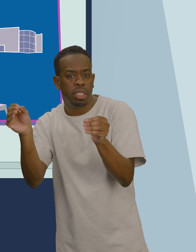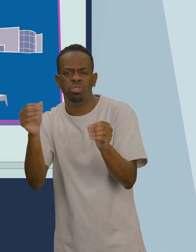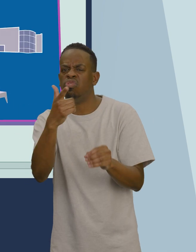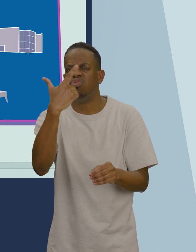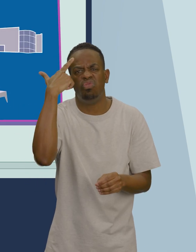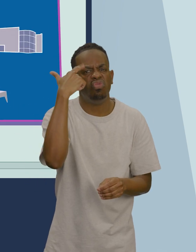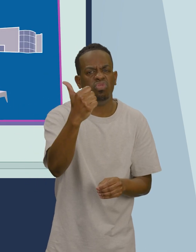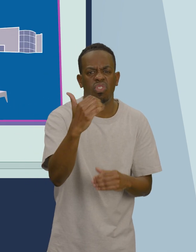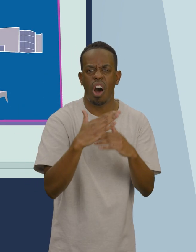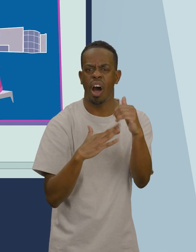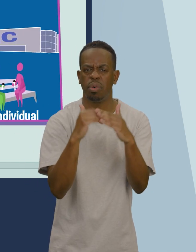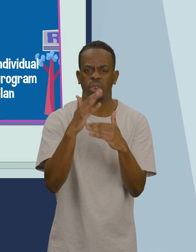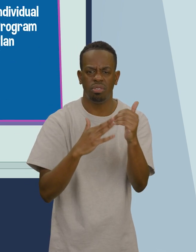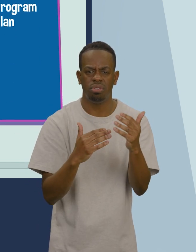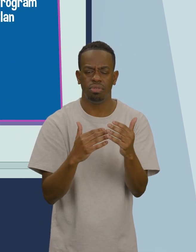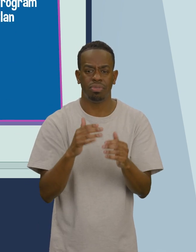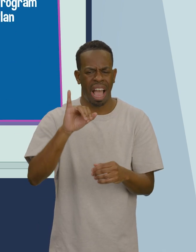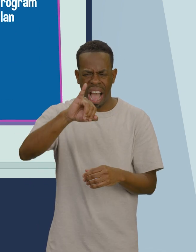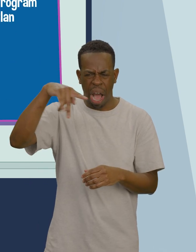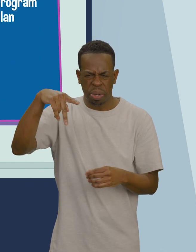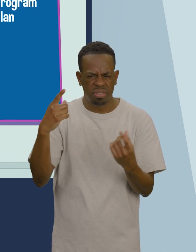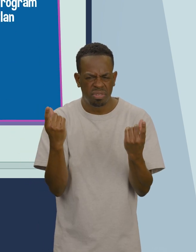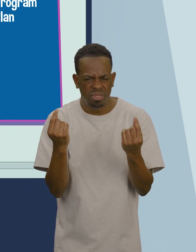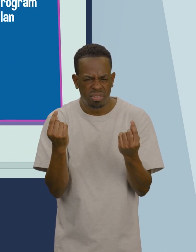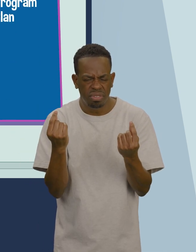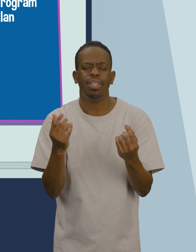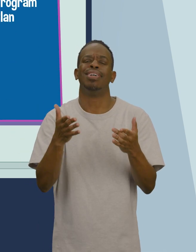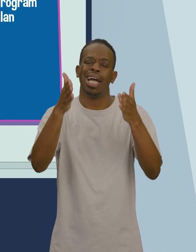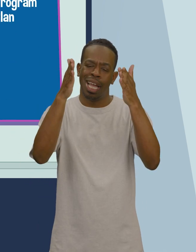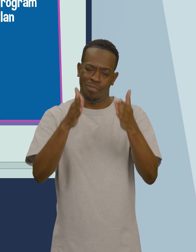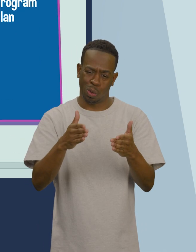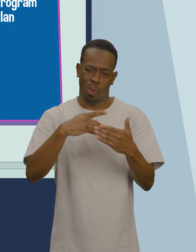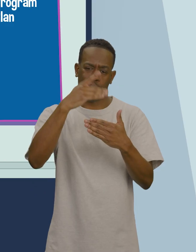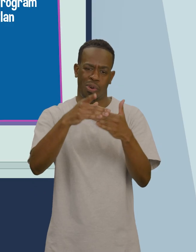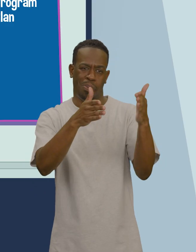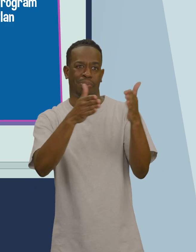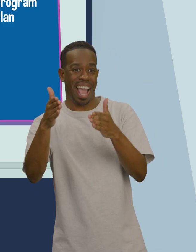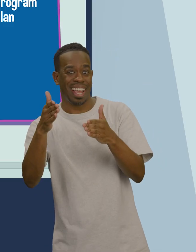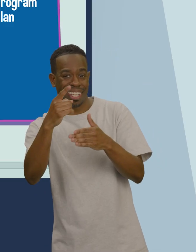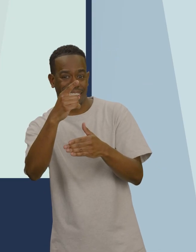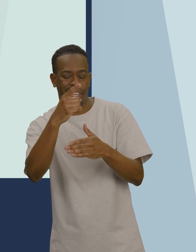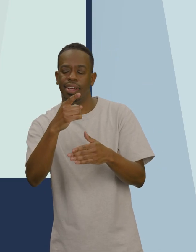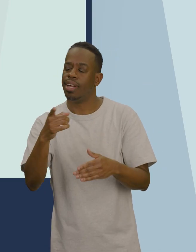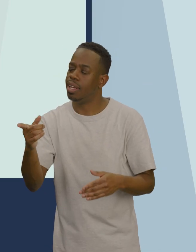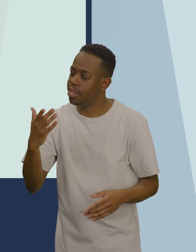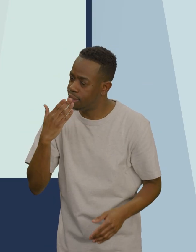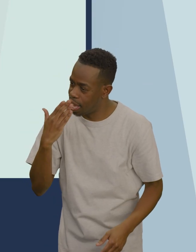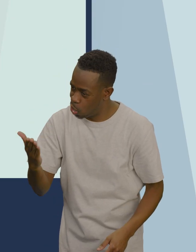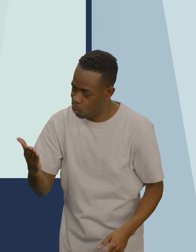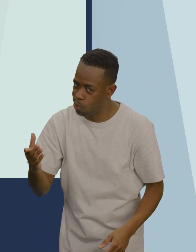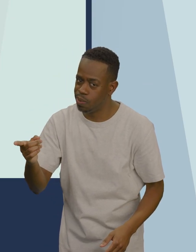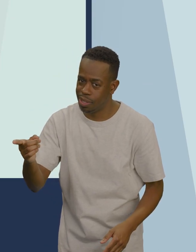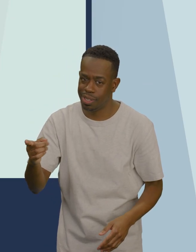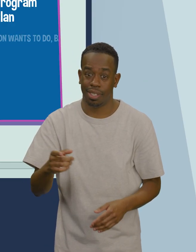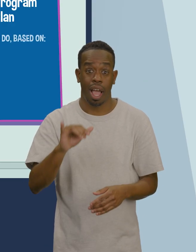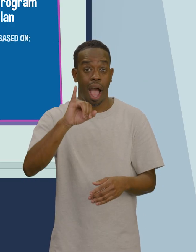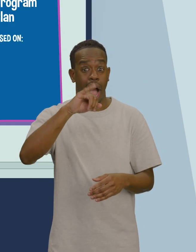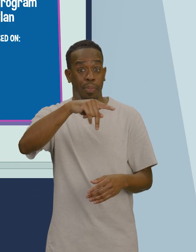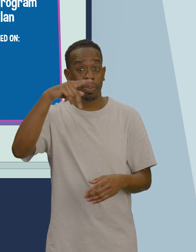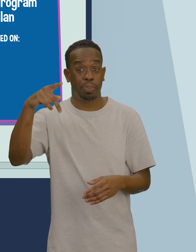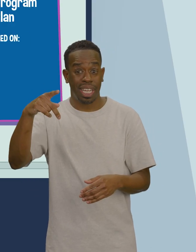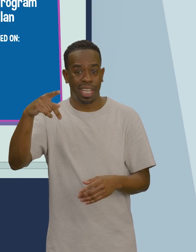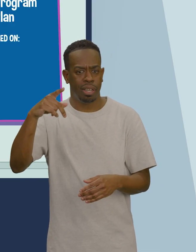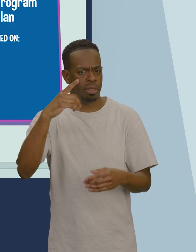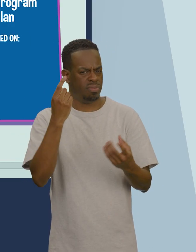office, or any place you feel comfortable. An IPP is... Individual Program Plan. Yes, thank you. The IPP